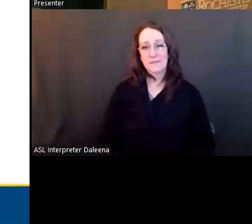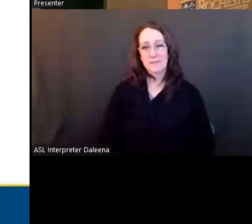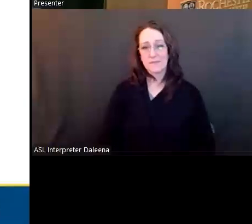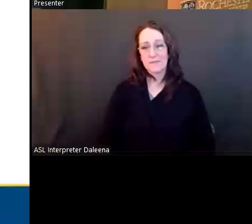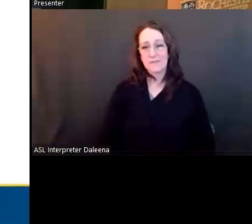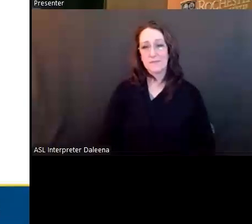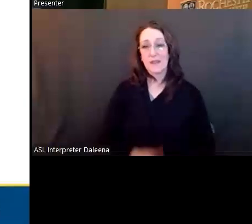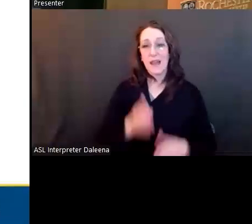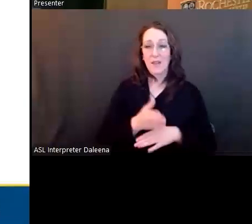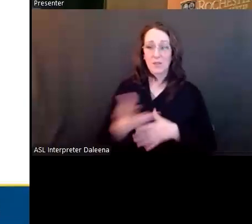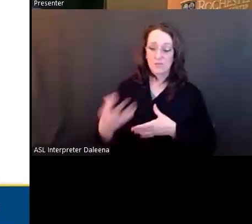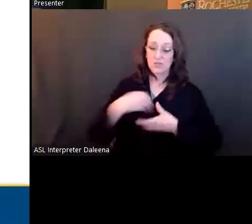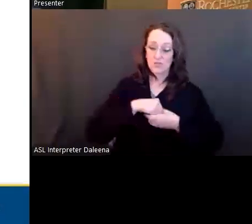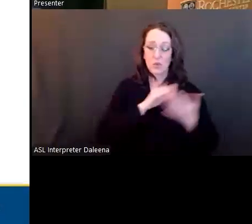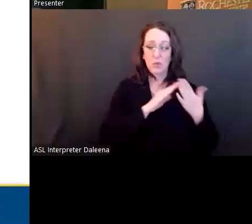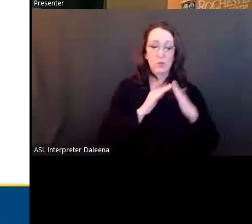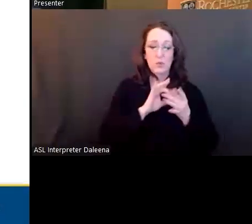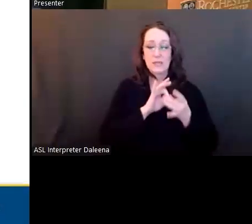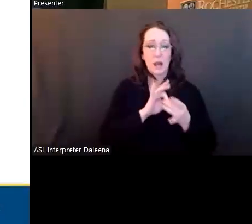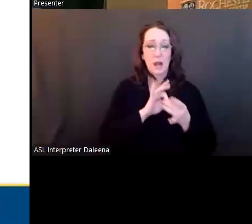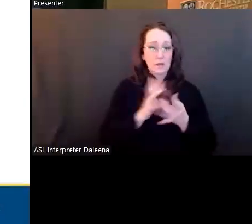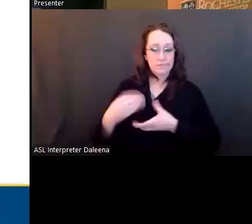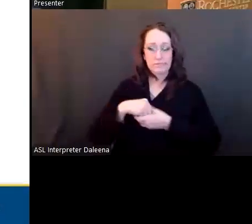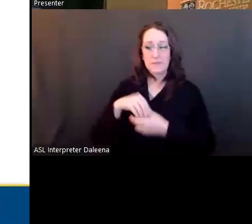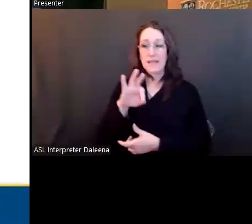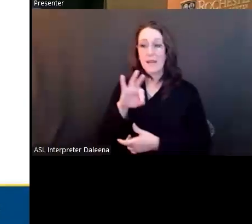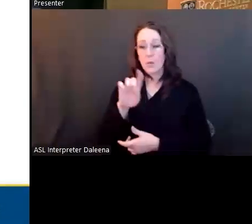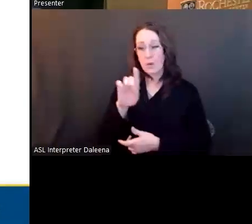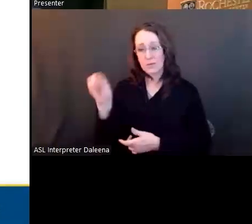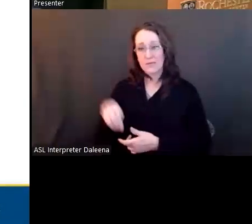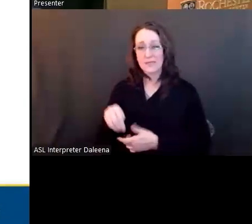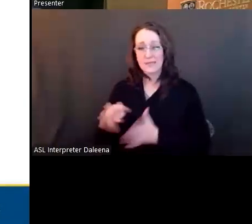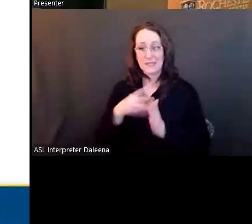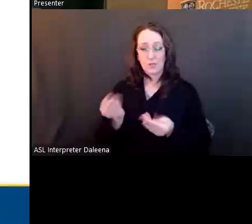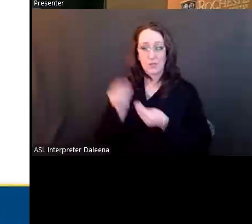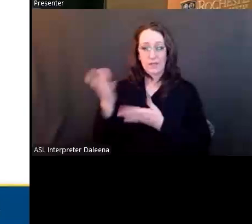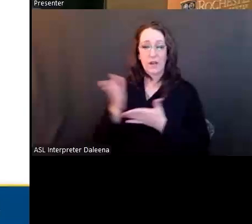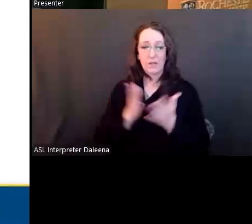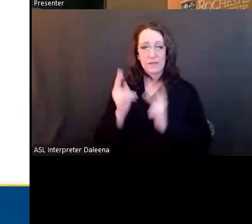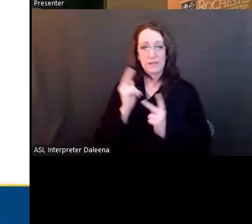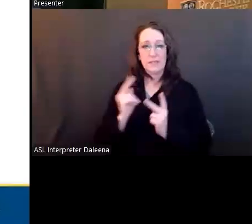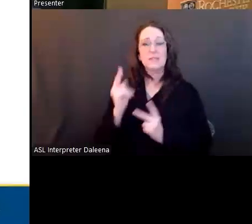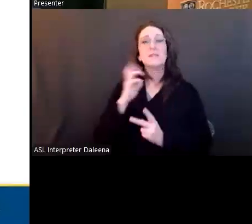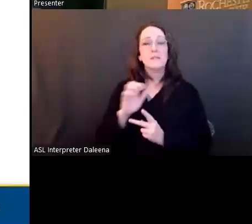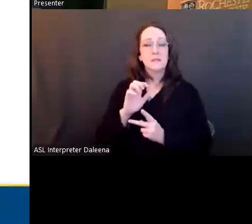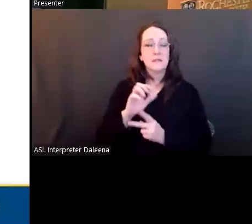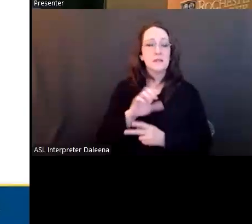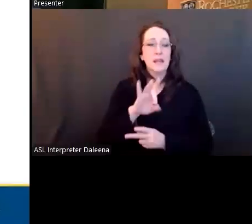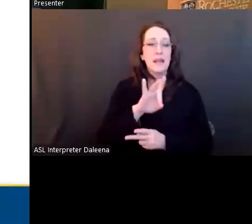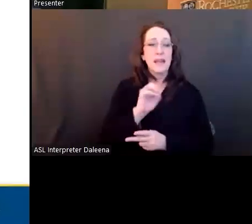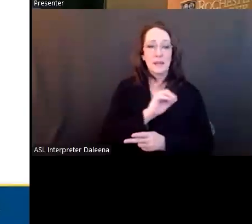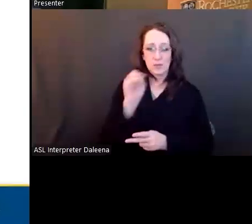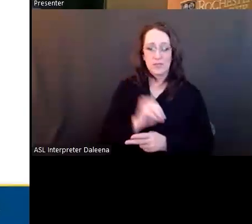Since his engagement in Community Ties, he's participated in 91% of scheduled provider visits and has received 80% of LAIs